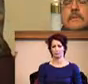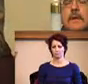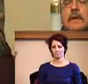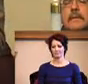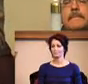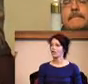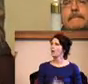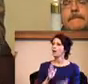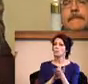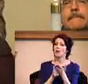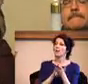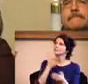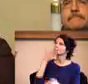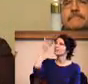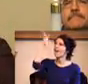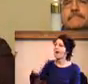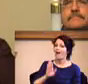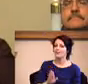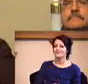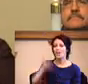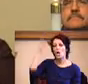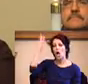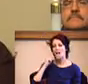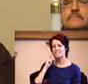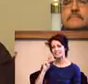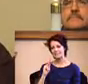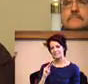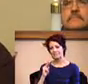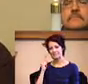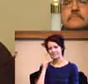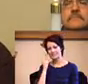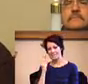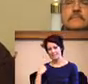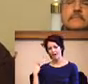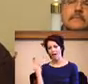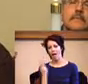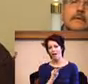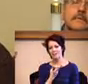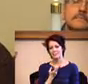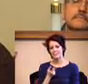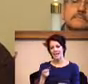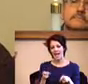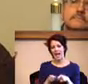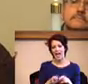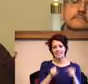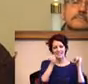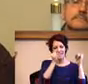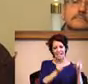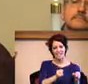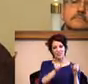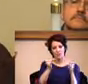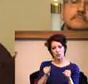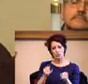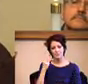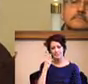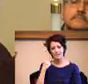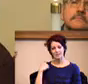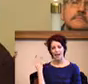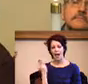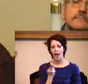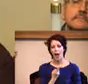God God sees us as individuals and sees us in our capacity and our